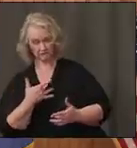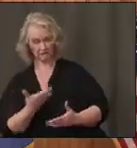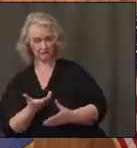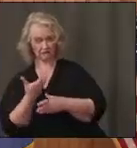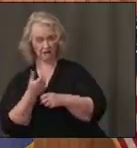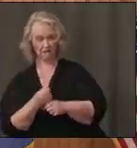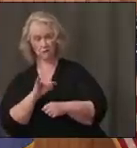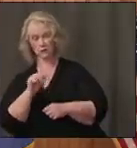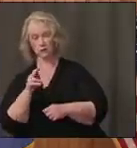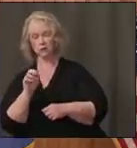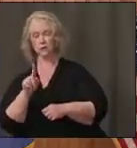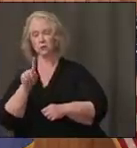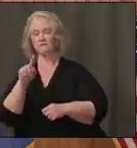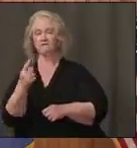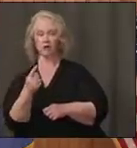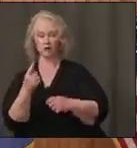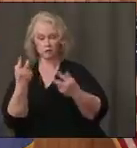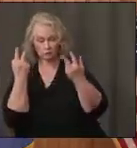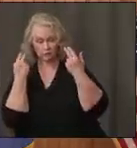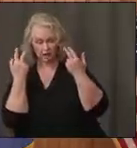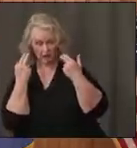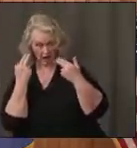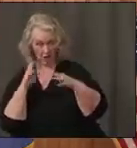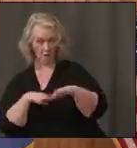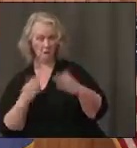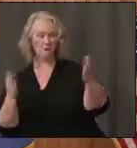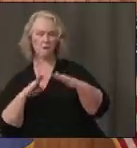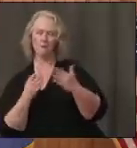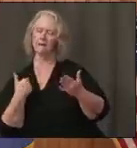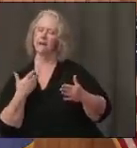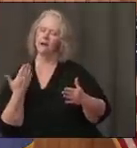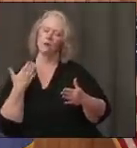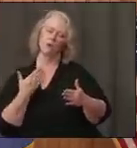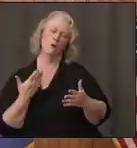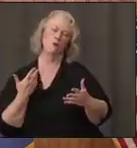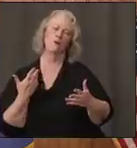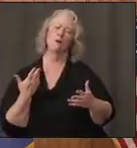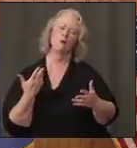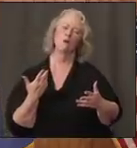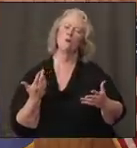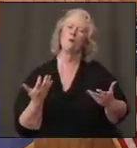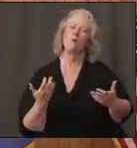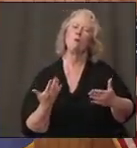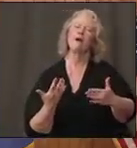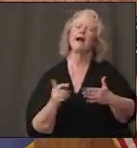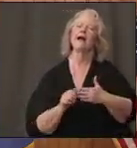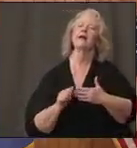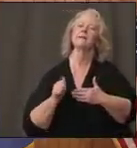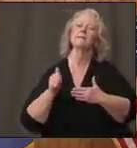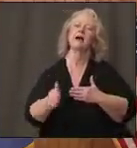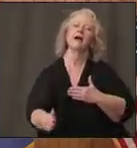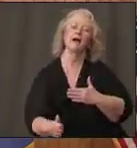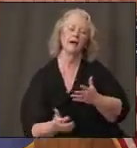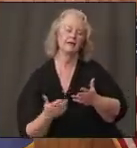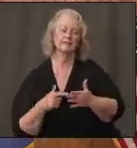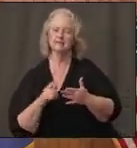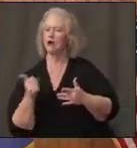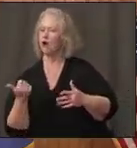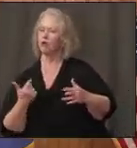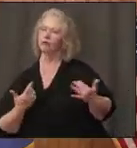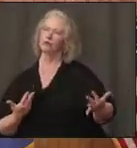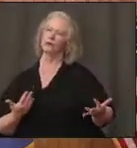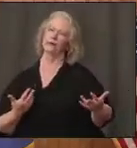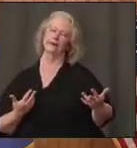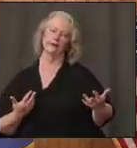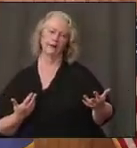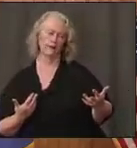reopening for hair salons and barbershops? I know that there are some that want to be part of a phase 2, so even later than June 1st. Others say they've been ready to